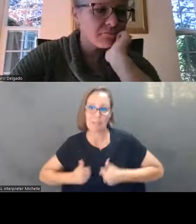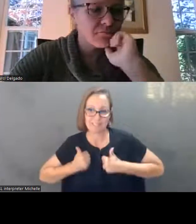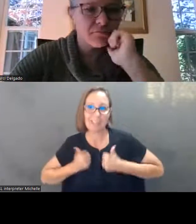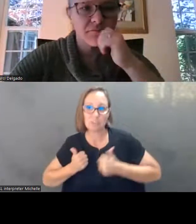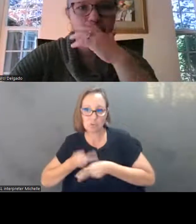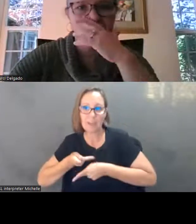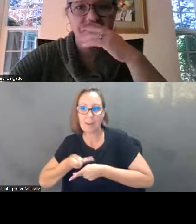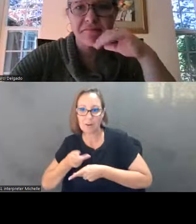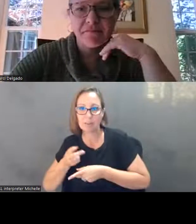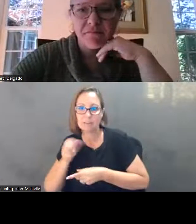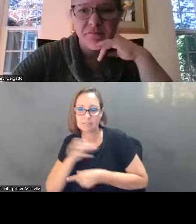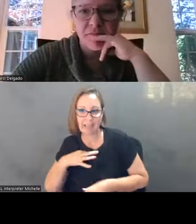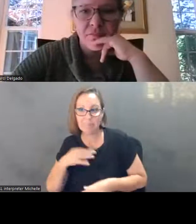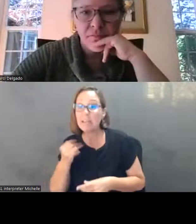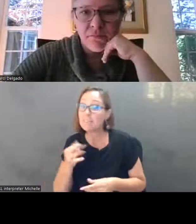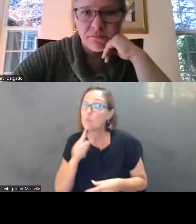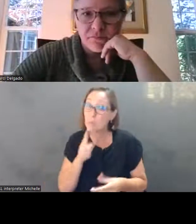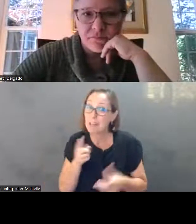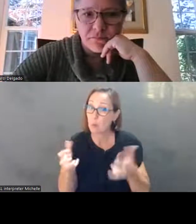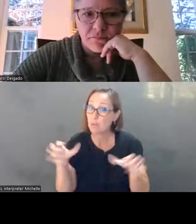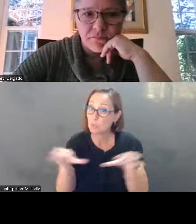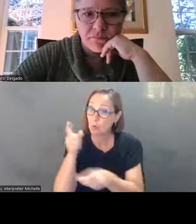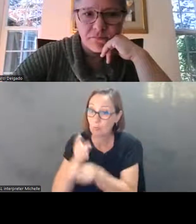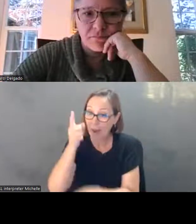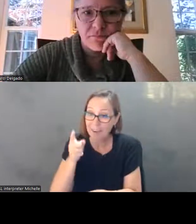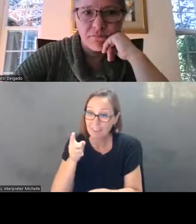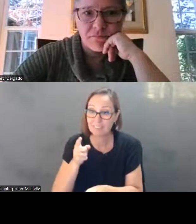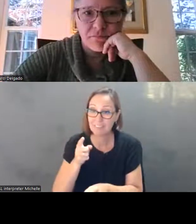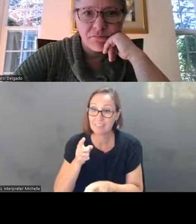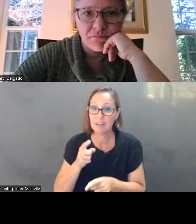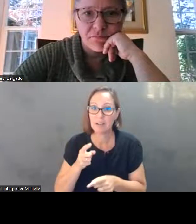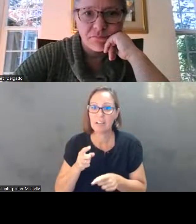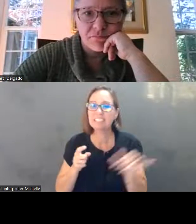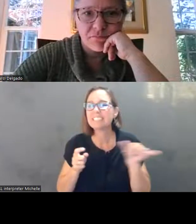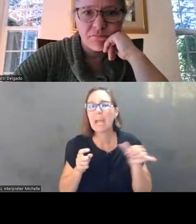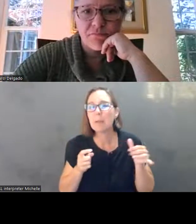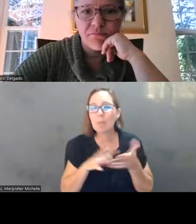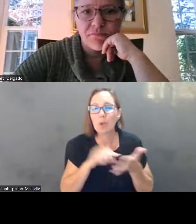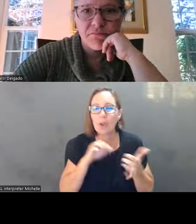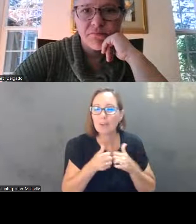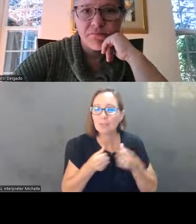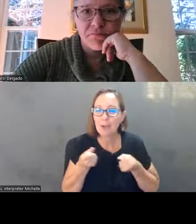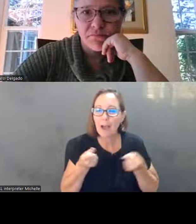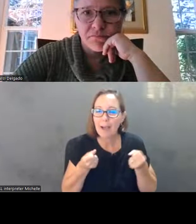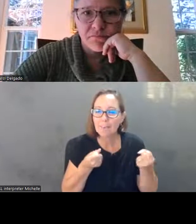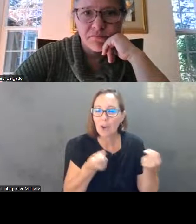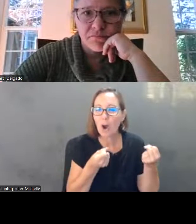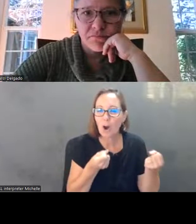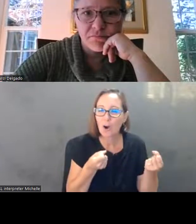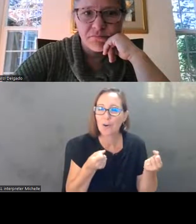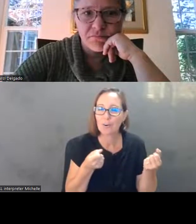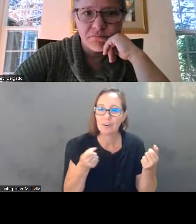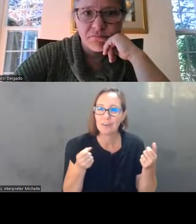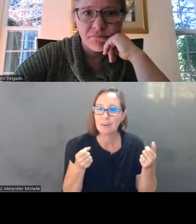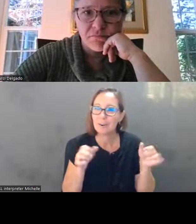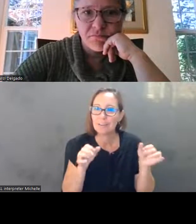you can, if you want to do it right, if you really want to do it right, it's just like you learn how to drive a car. You have an instructor, you go together in